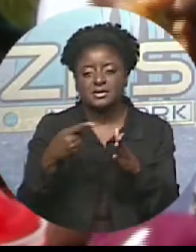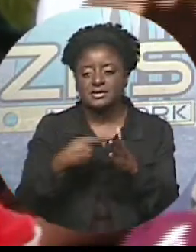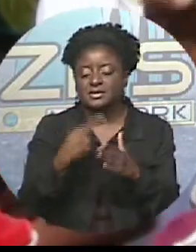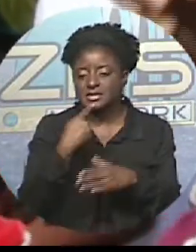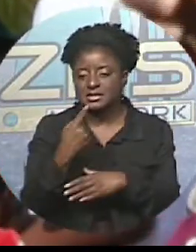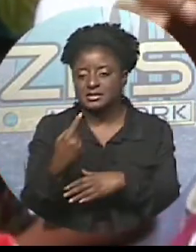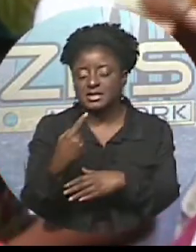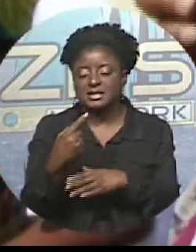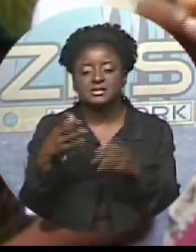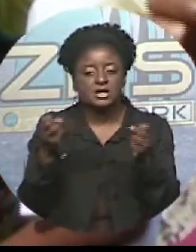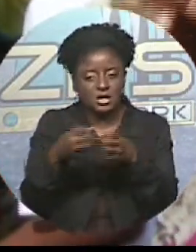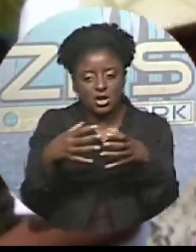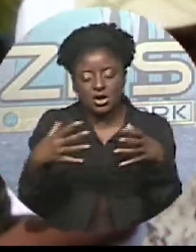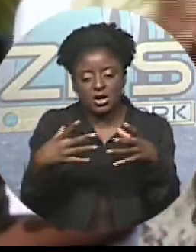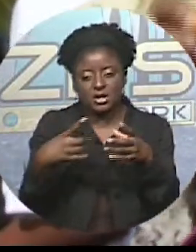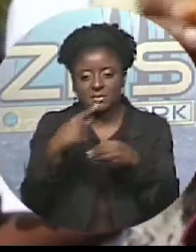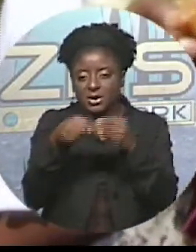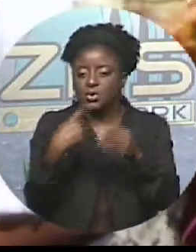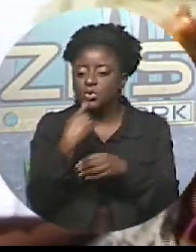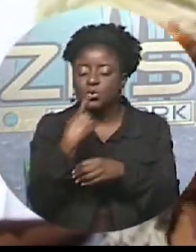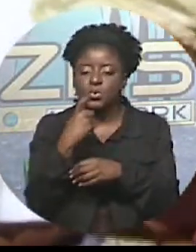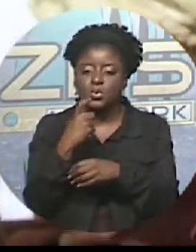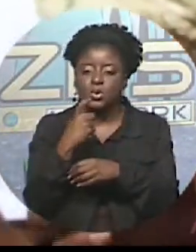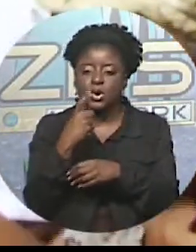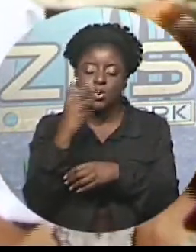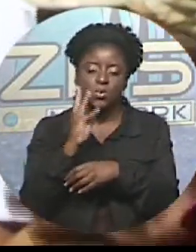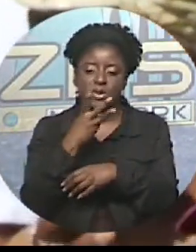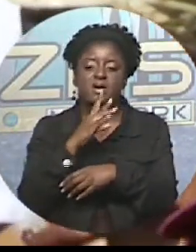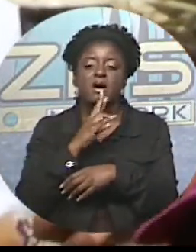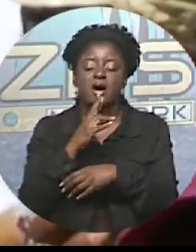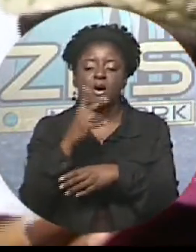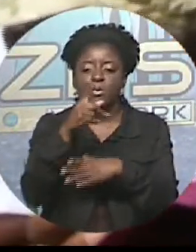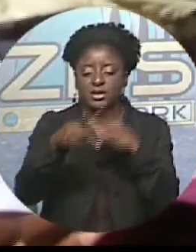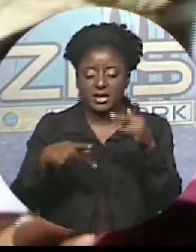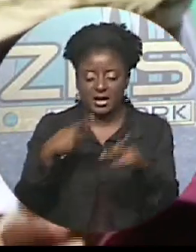this says a lot. This says a whole lot about who we are, what we are, and what kind of people we are, you know.